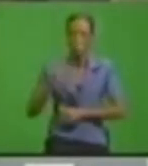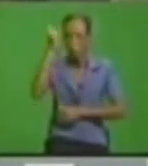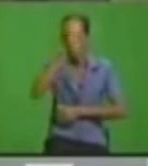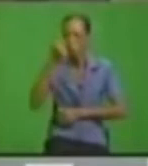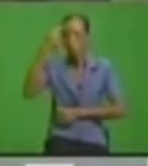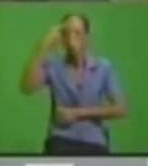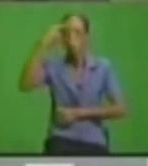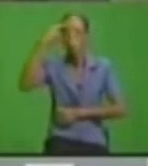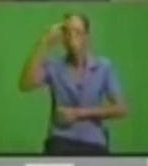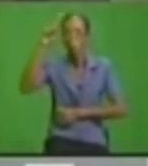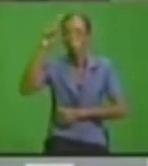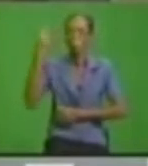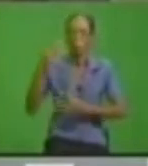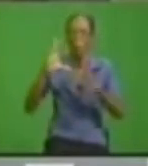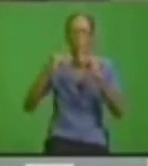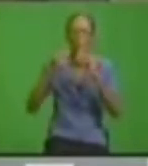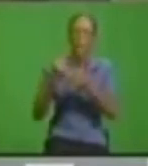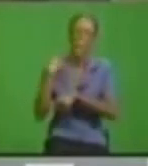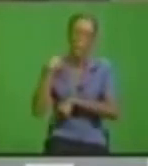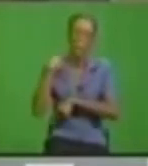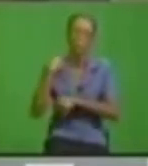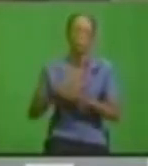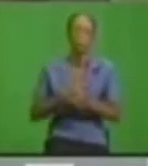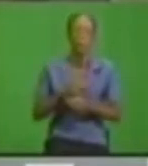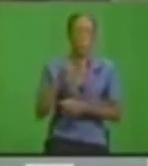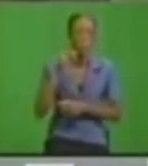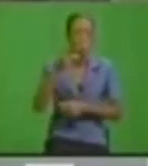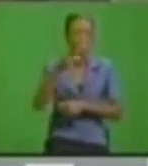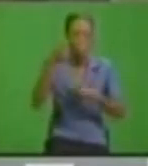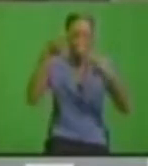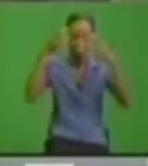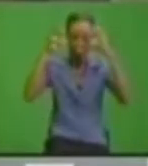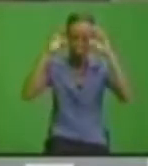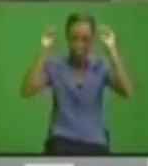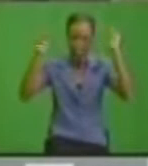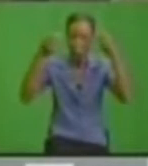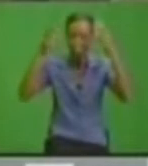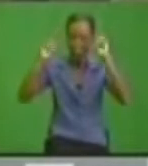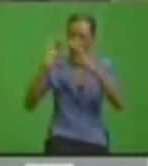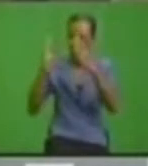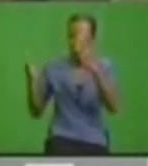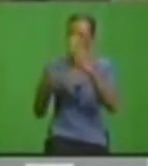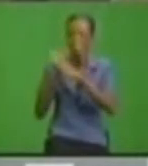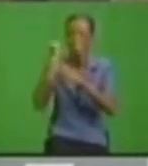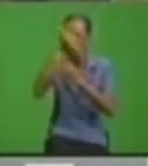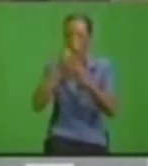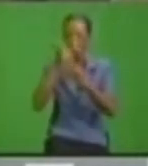summit sometime last year. I met several presidents and former presidents of that great